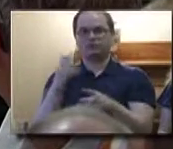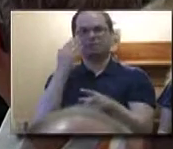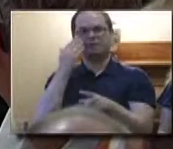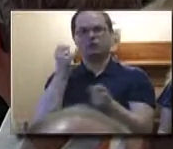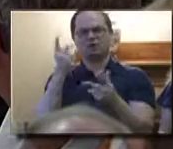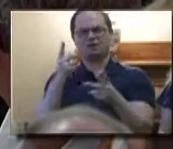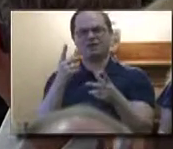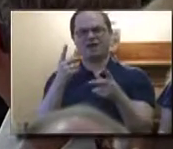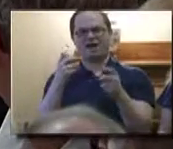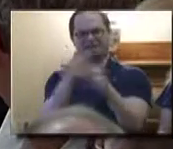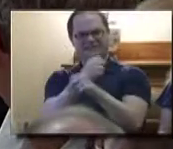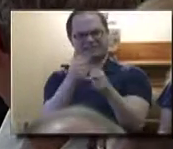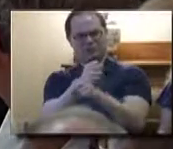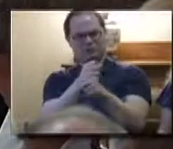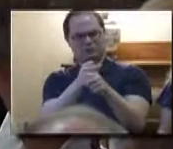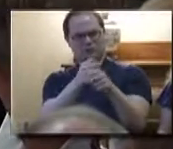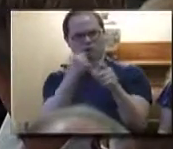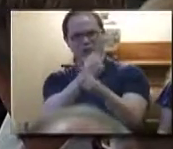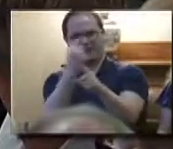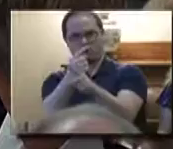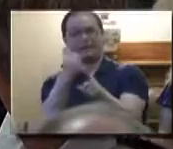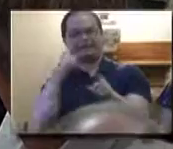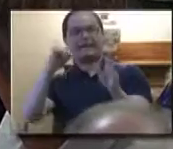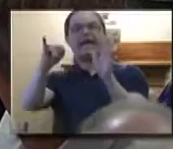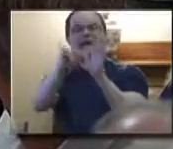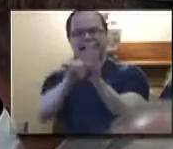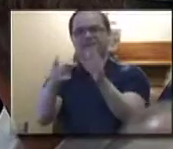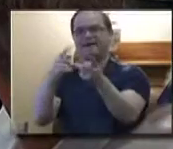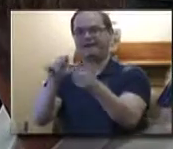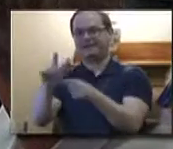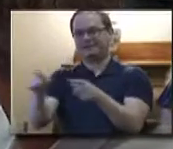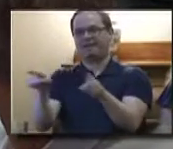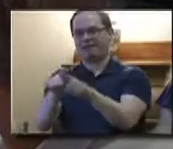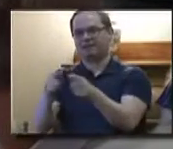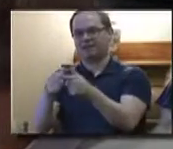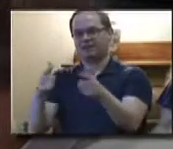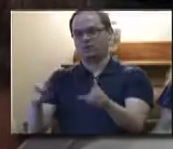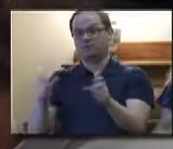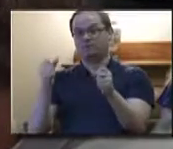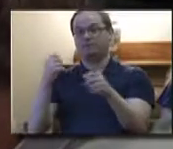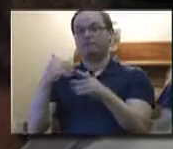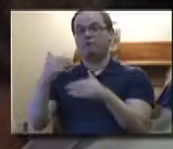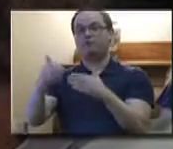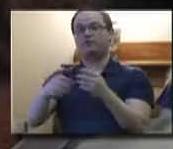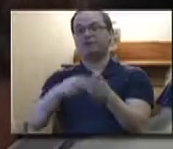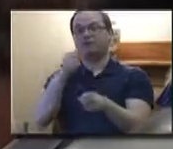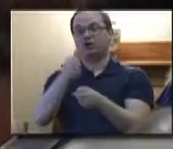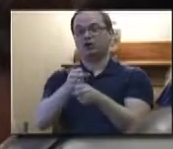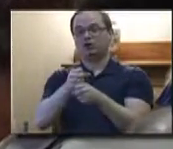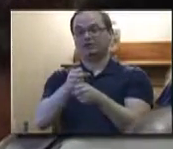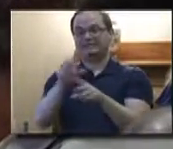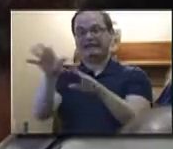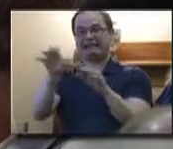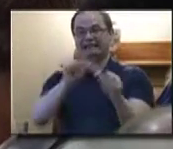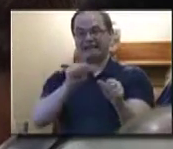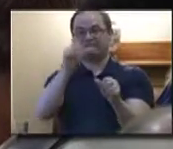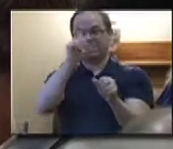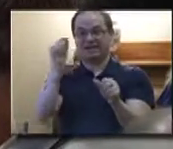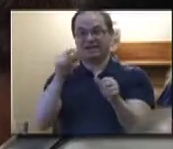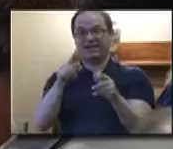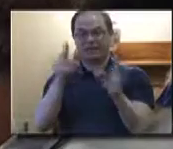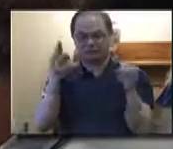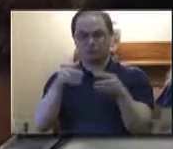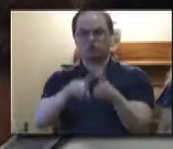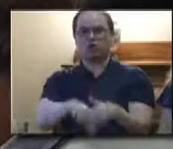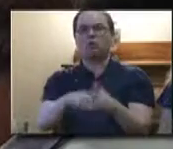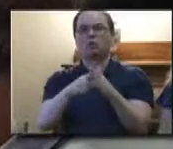statistical regularity, so he identified it as a language. And then over the years, as he moved away from Gallaudet and he really focused on the origins of